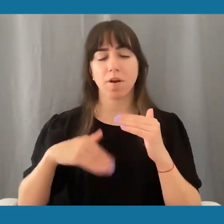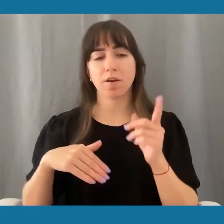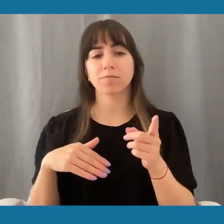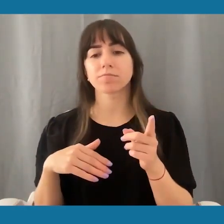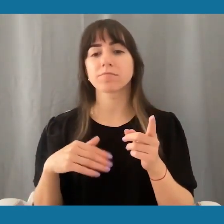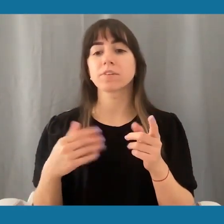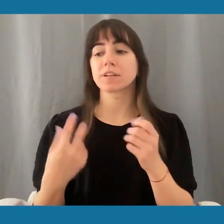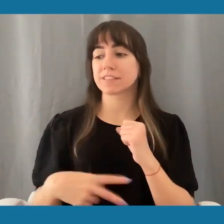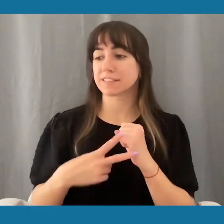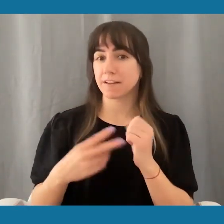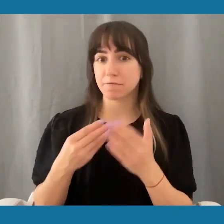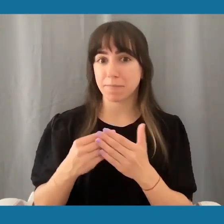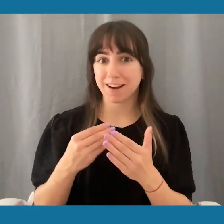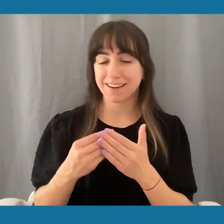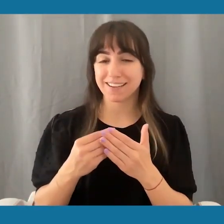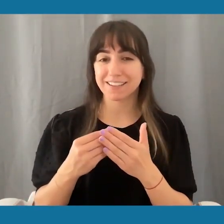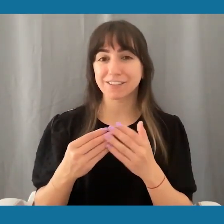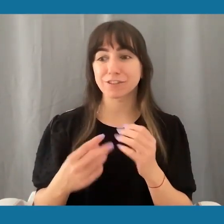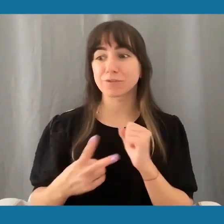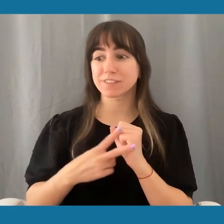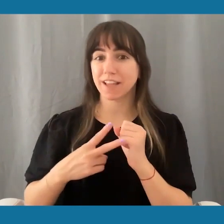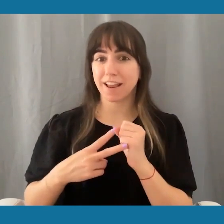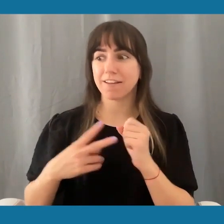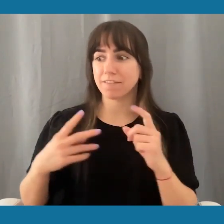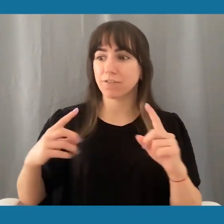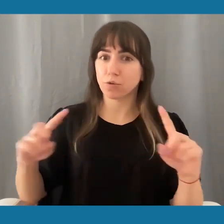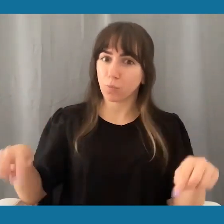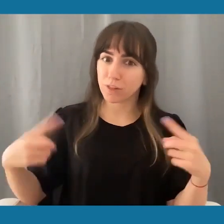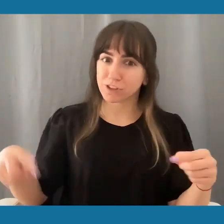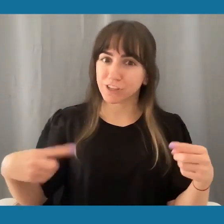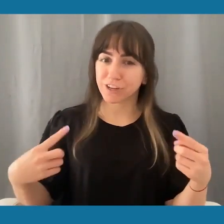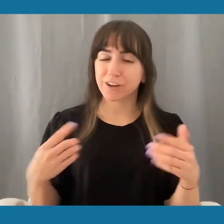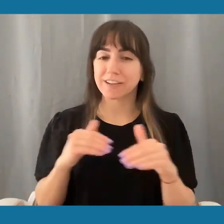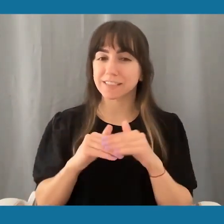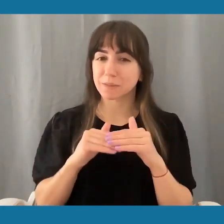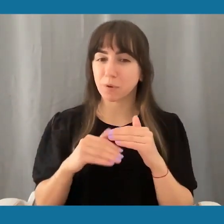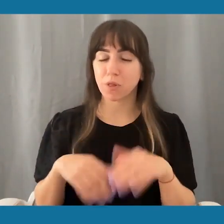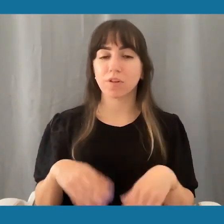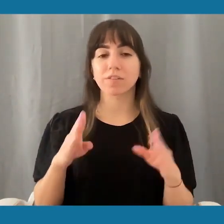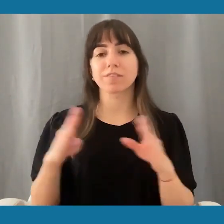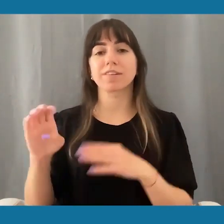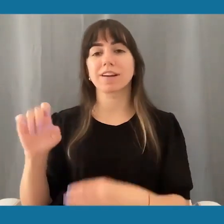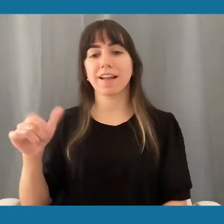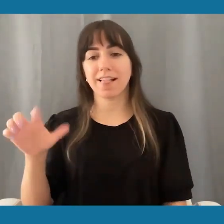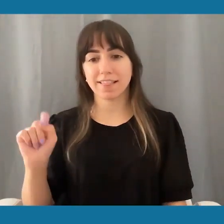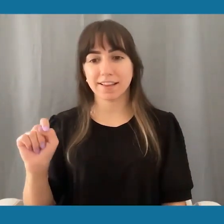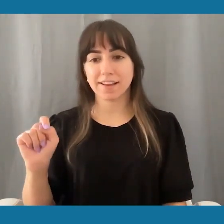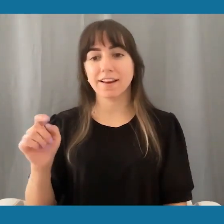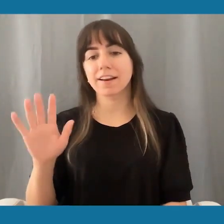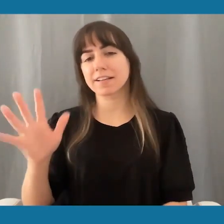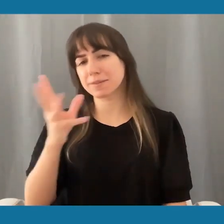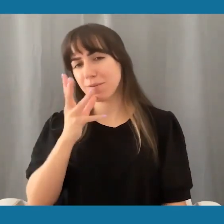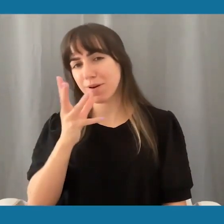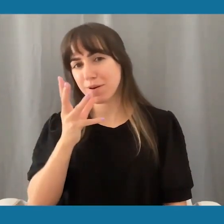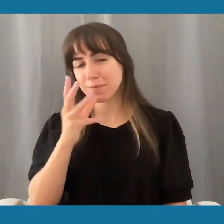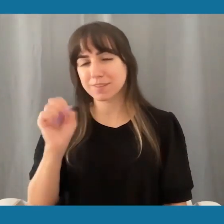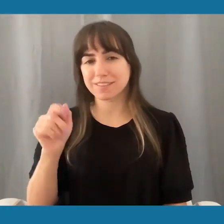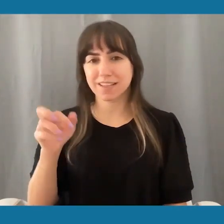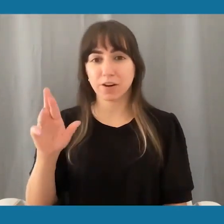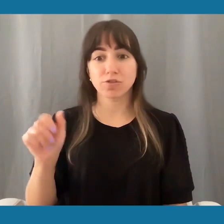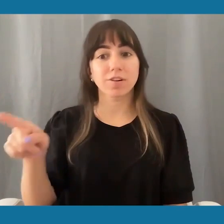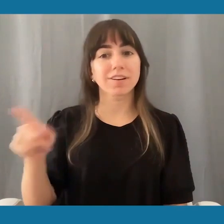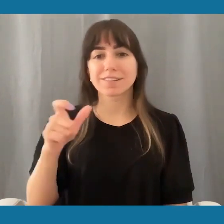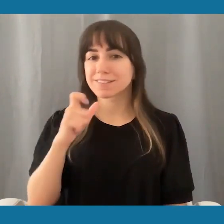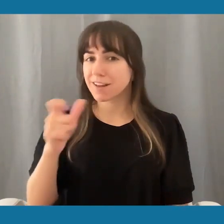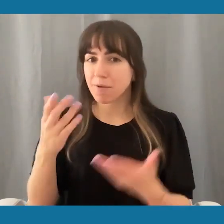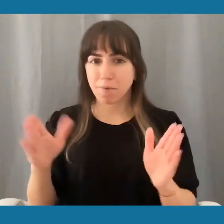accessible vehicle. On the top, Elliot, along with his mom, Sandra, although he's not on public benefits, utilizes the ABLE account to help